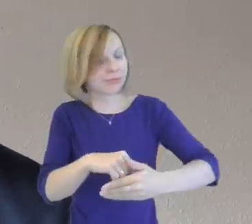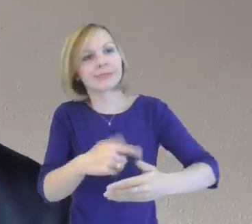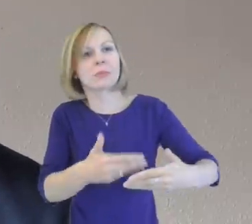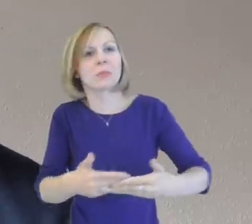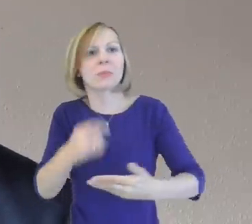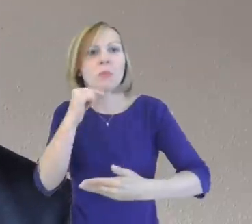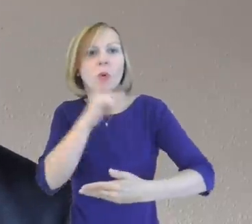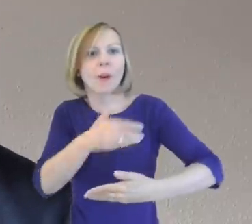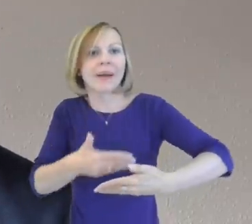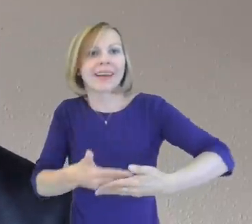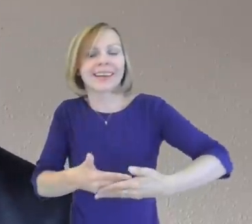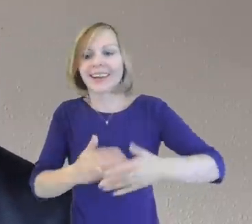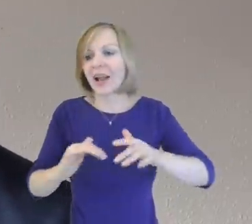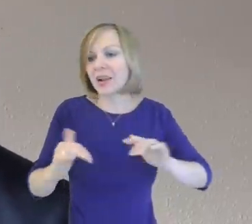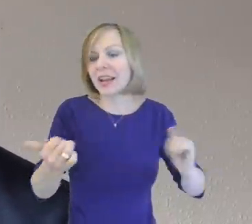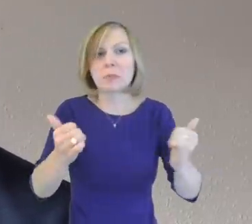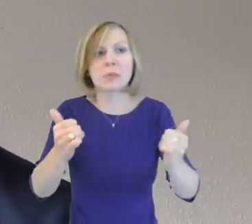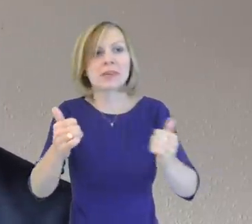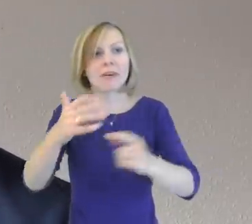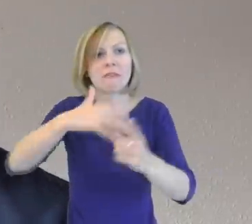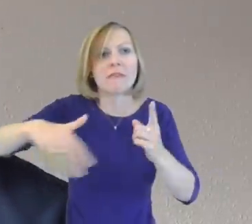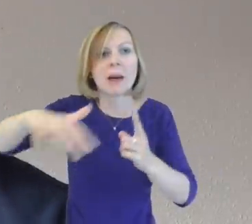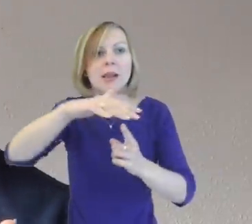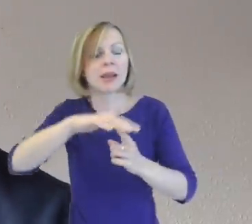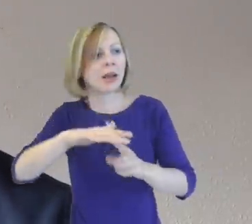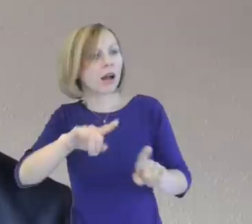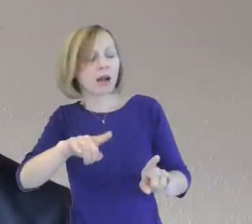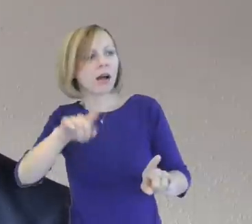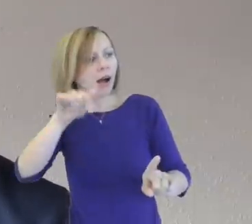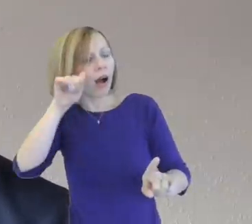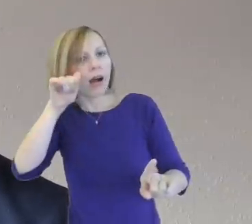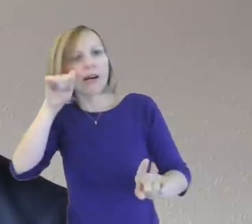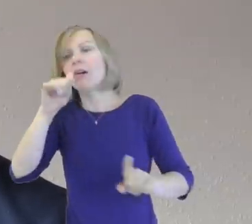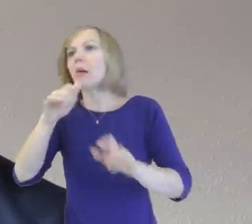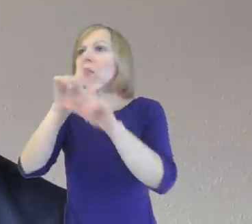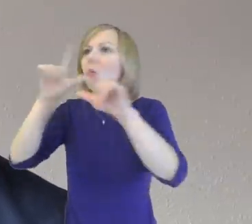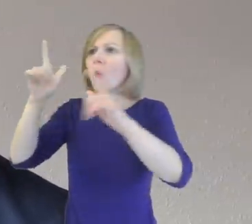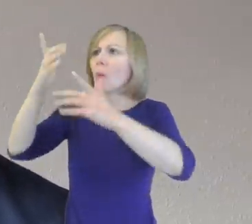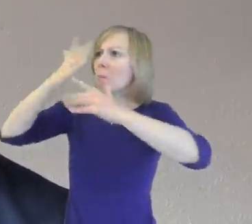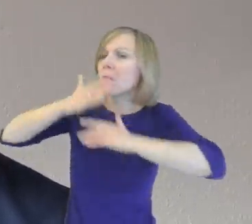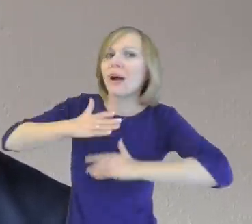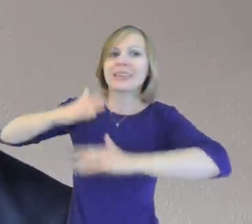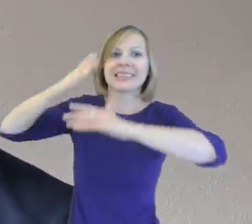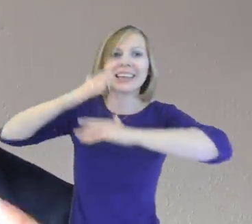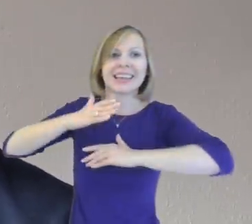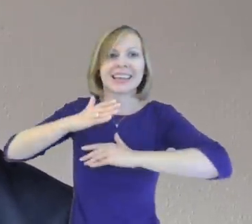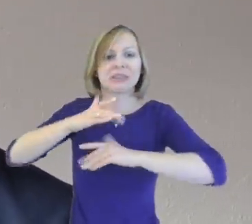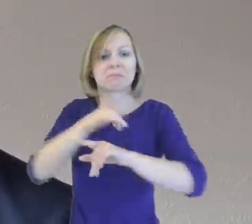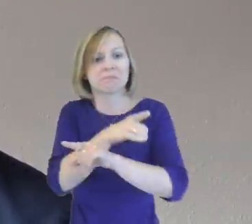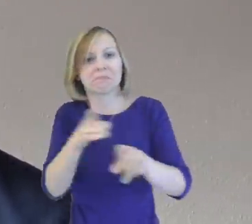her neighbours and her cousins heard how the Lord had showed great mercy upon her, and